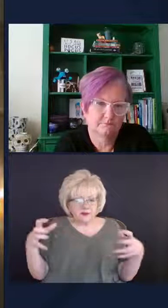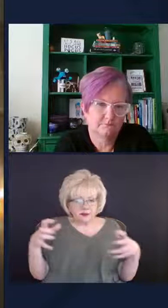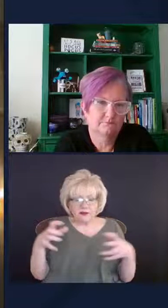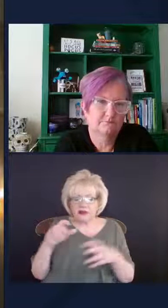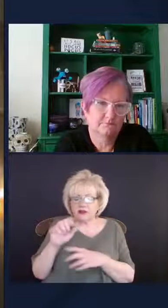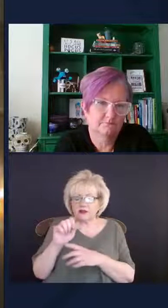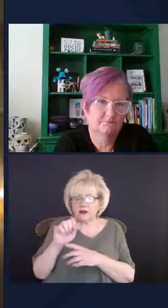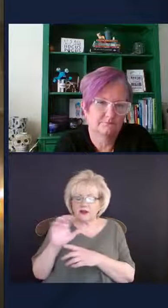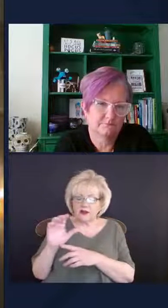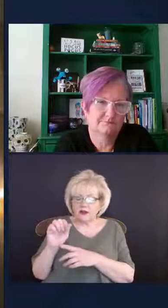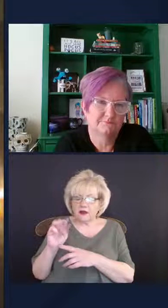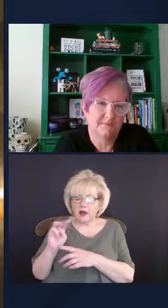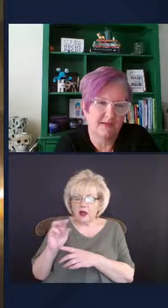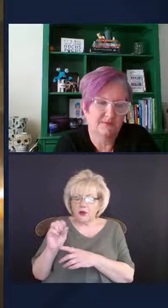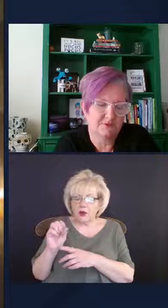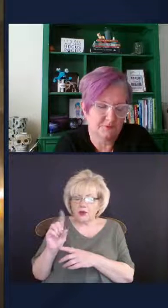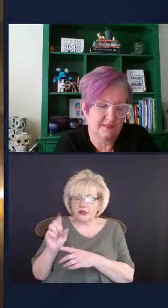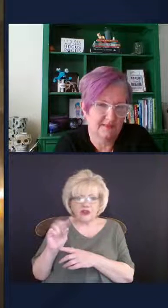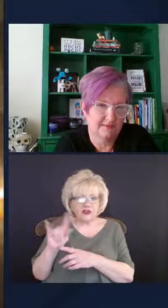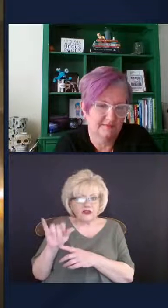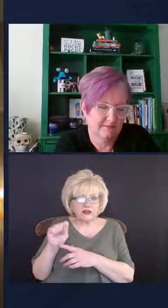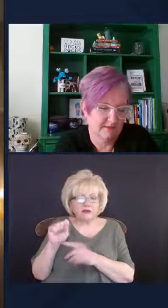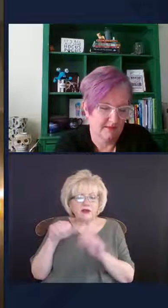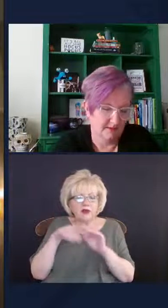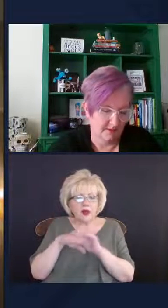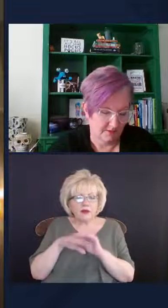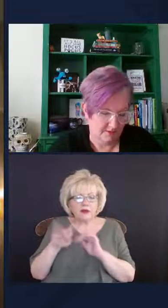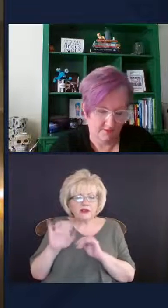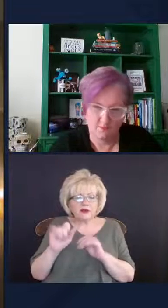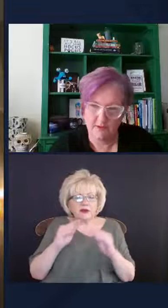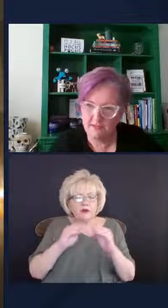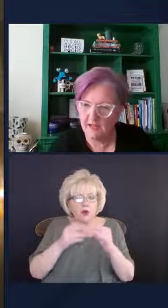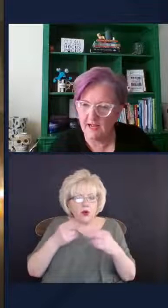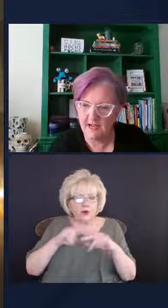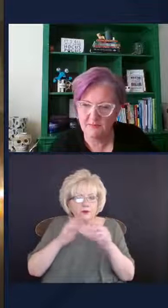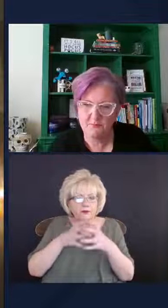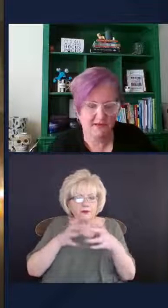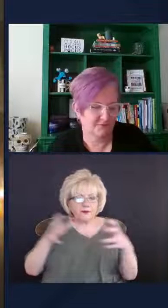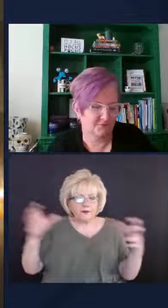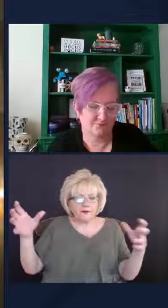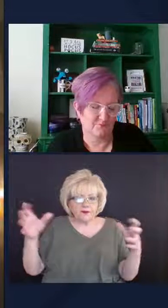have to be more expansive. Absolutely. Well,